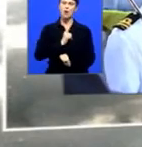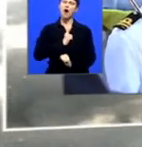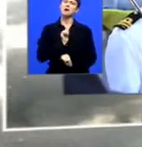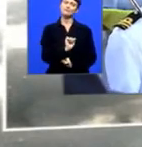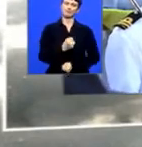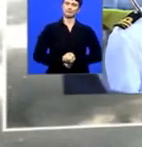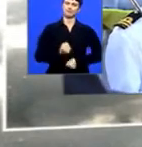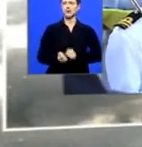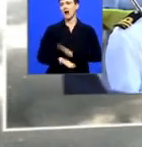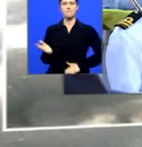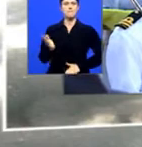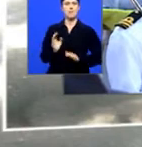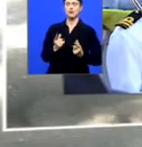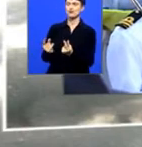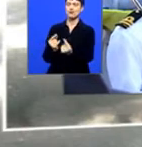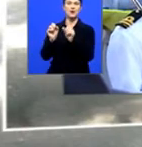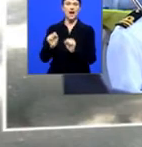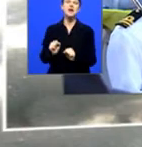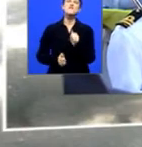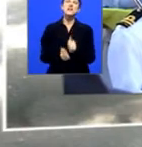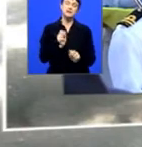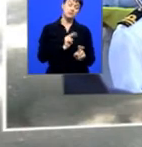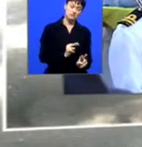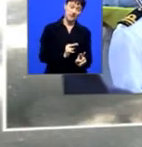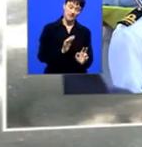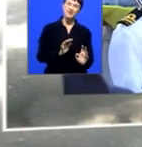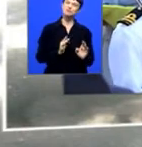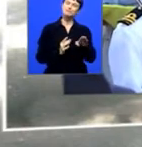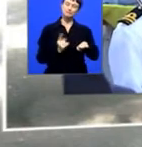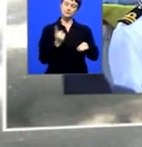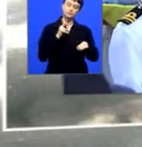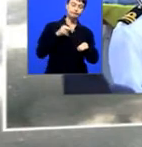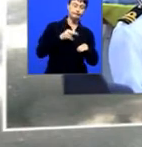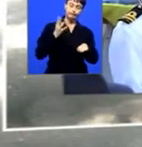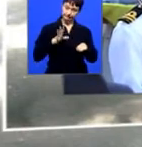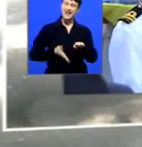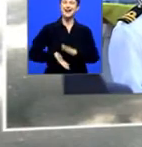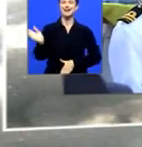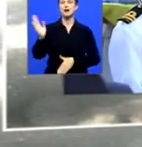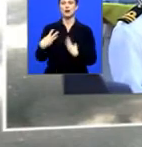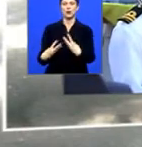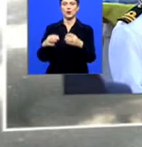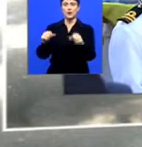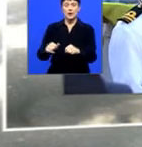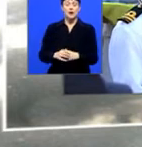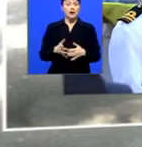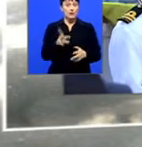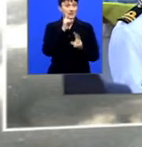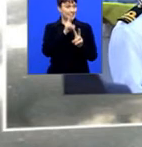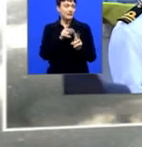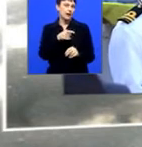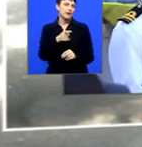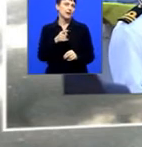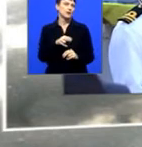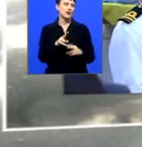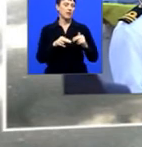you can see in your visuals, they're coming to you live from the Union Buildings, and the body has already gone through. They have taken